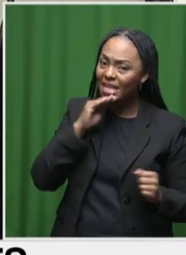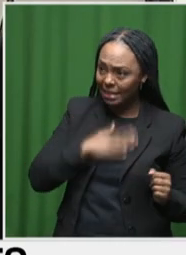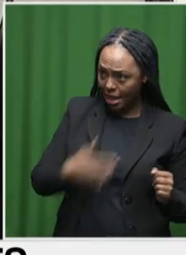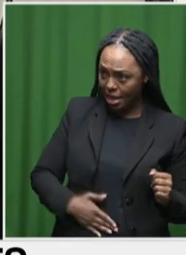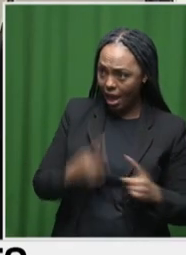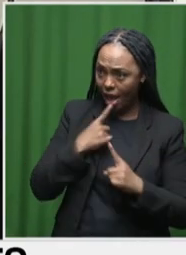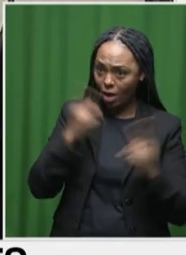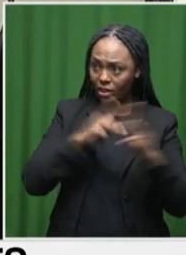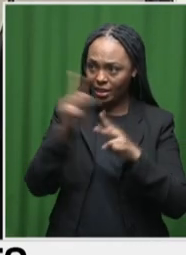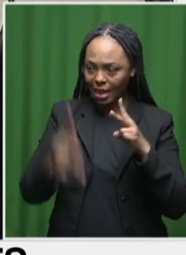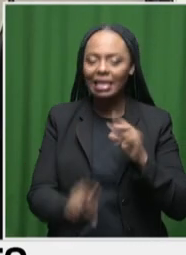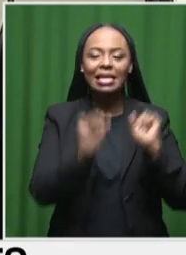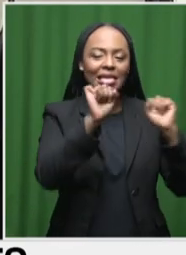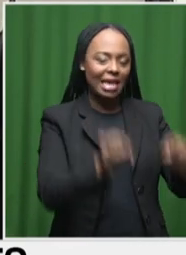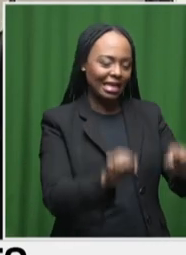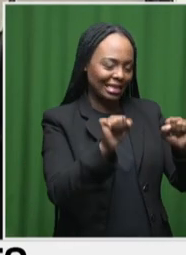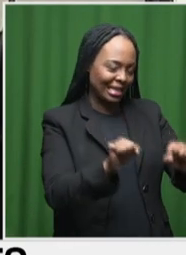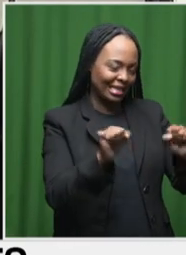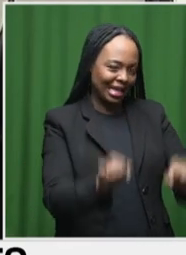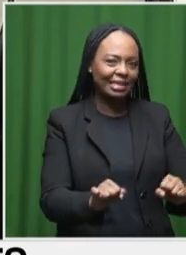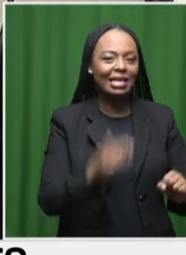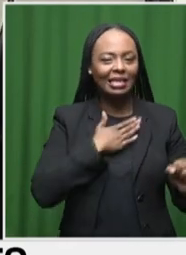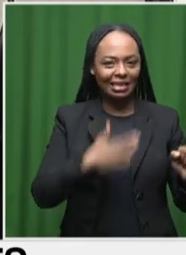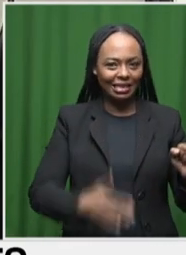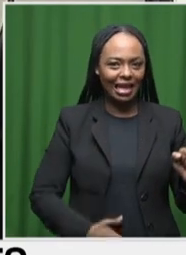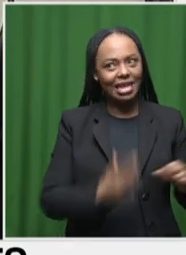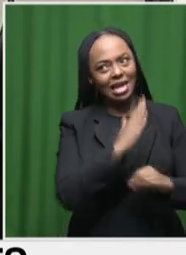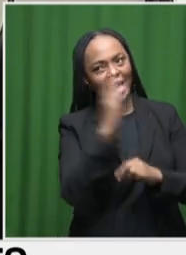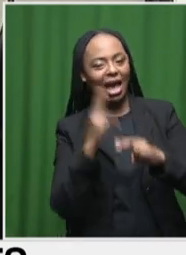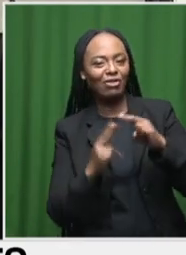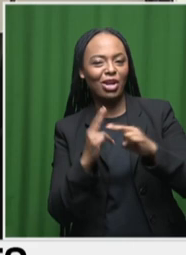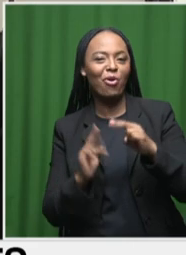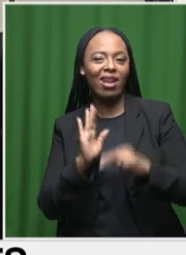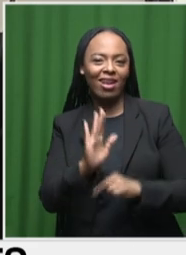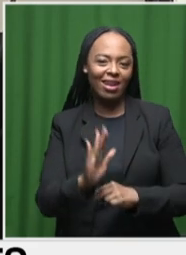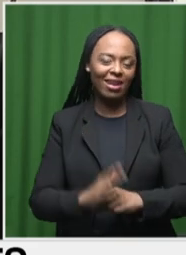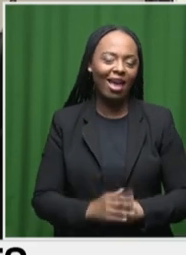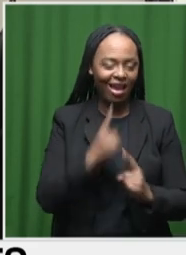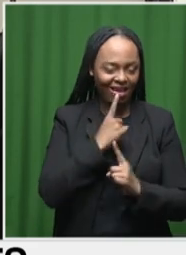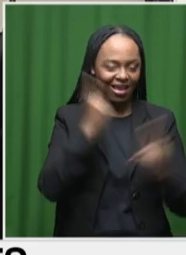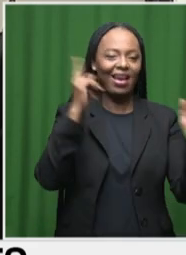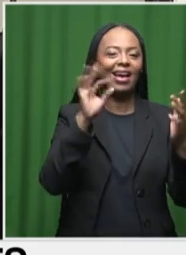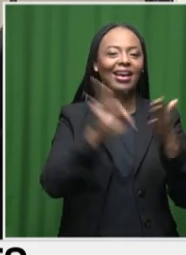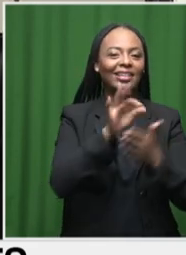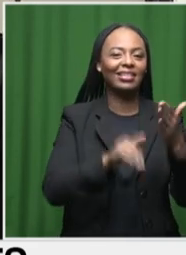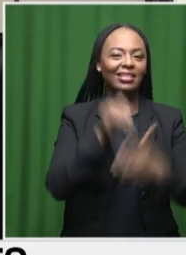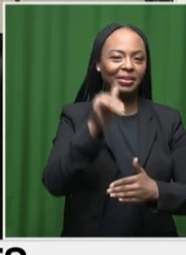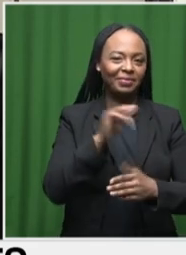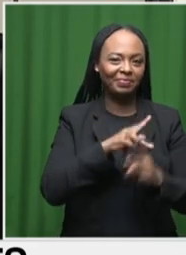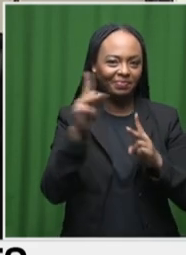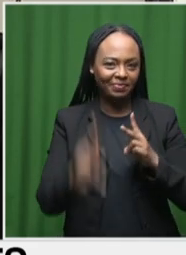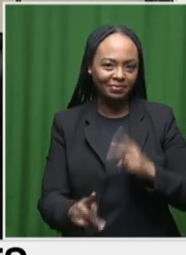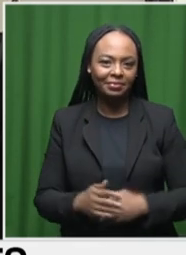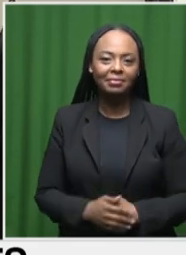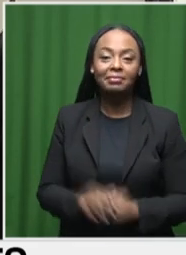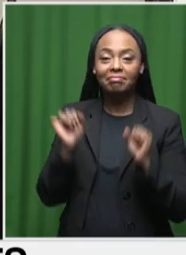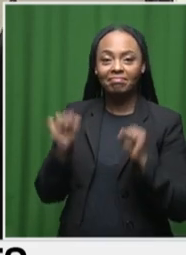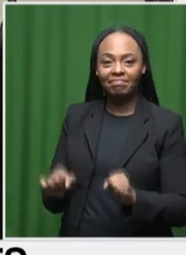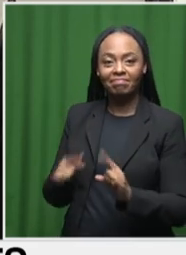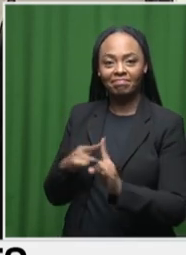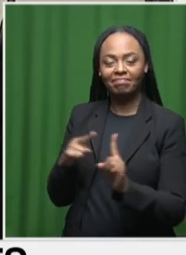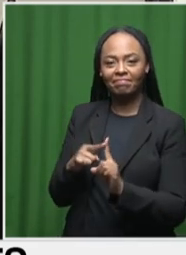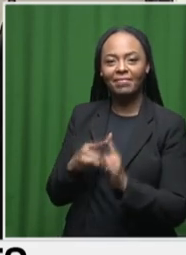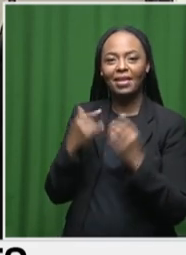Sunday afternoon, yes. All right. We'll leave it there. Thanks so much for engaging us, Greg Krumbock, a Democratic Alliance's Federal